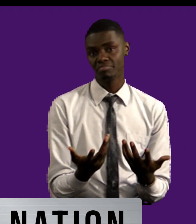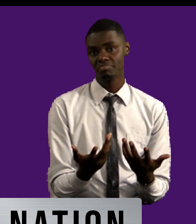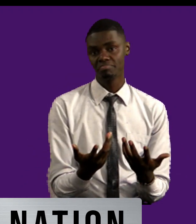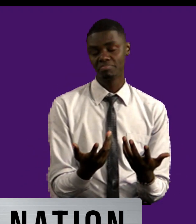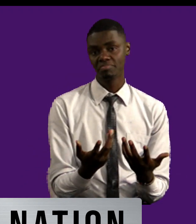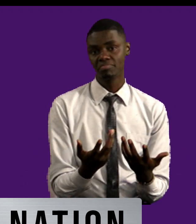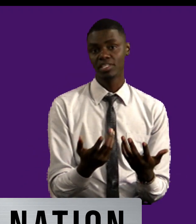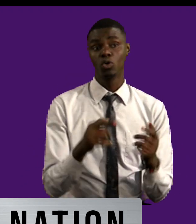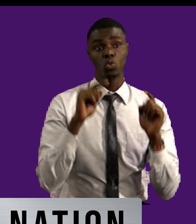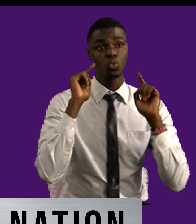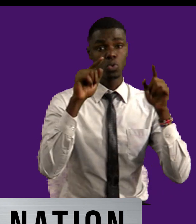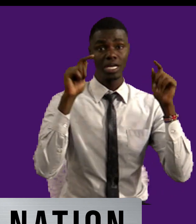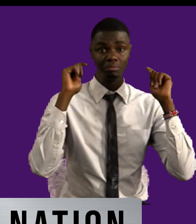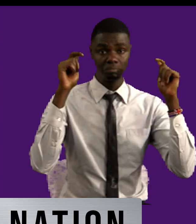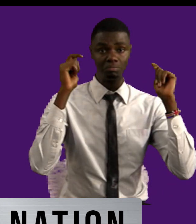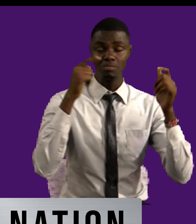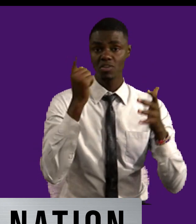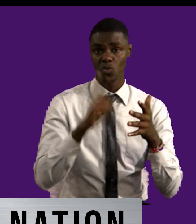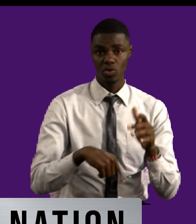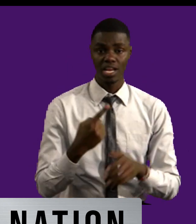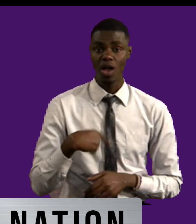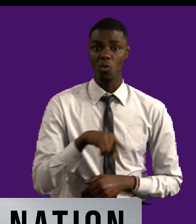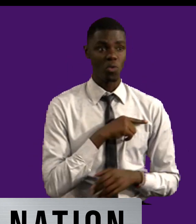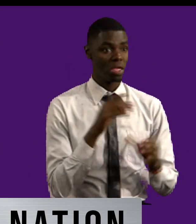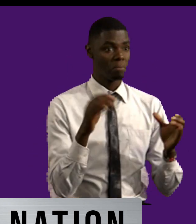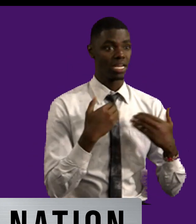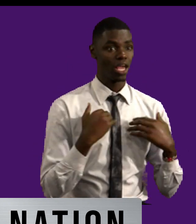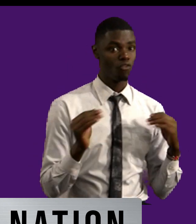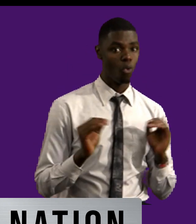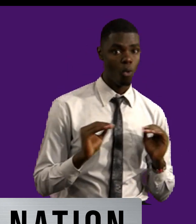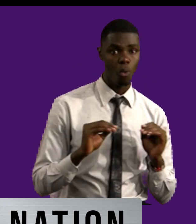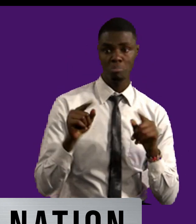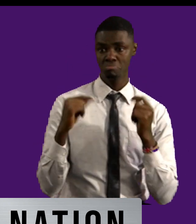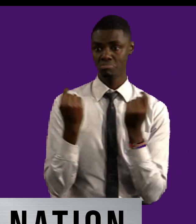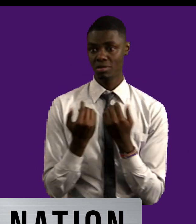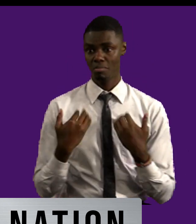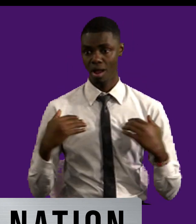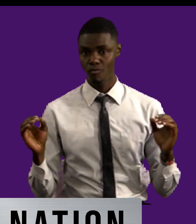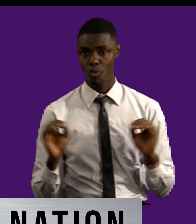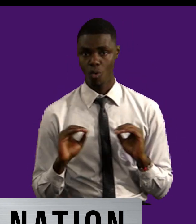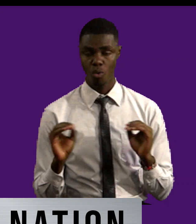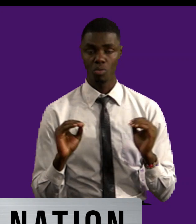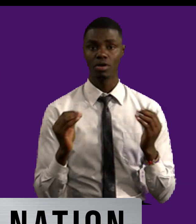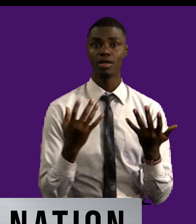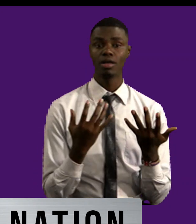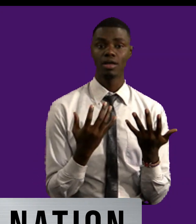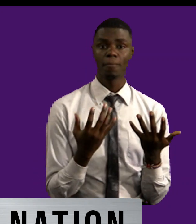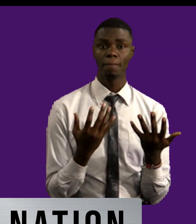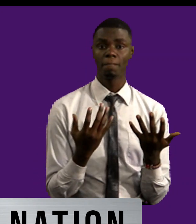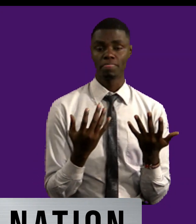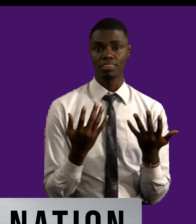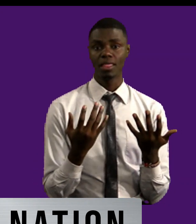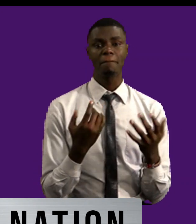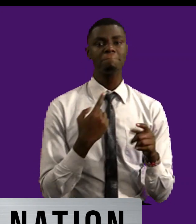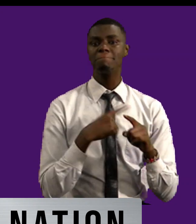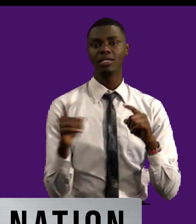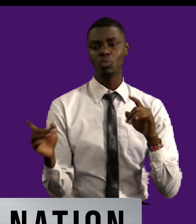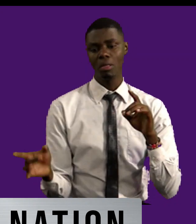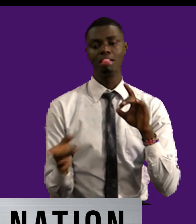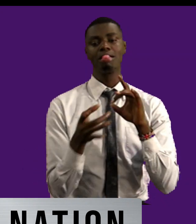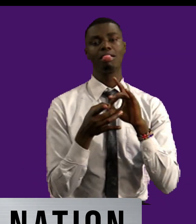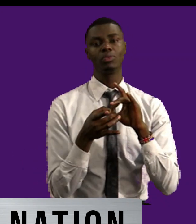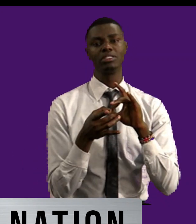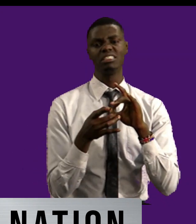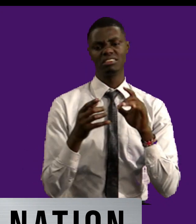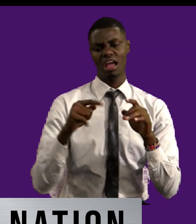We went to the streets saying that we are partyless, tribeless, And we didn't attach ourselves to